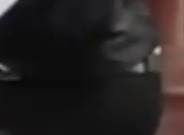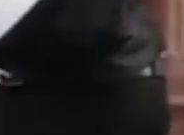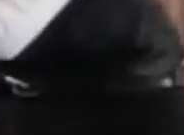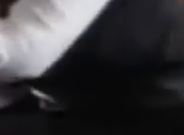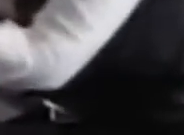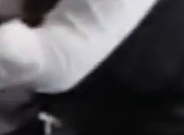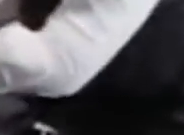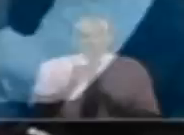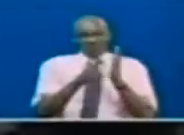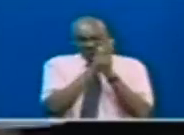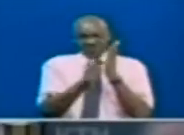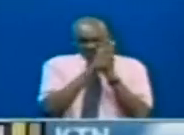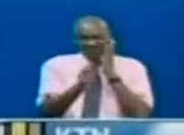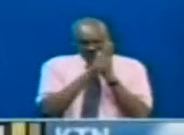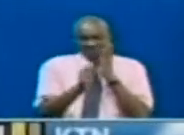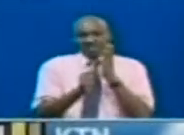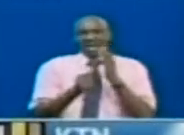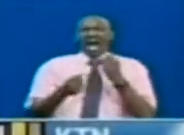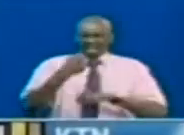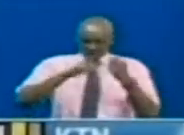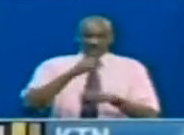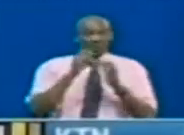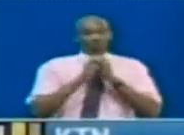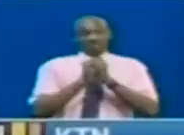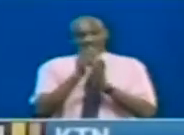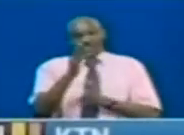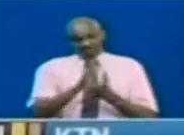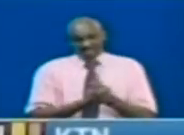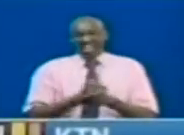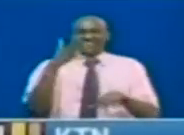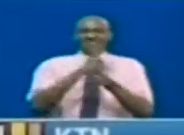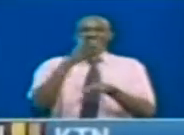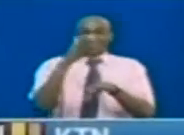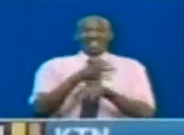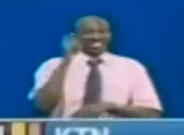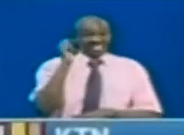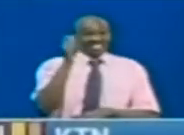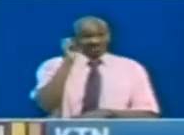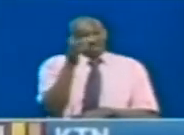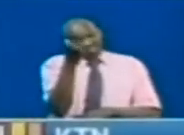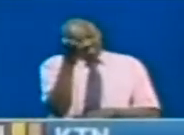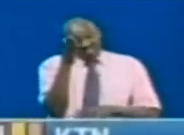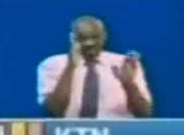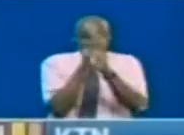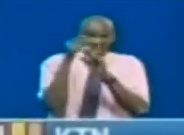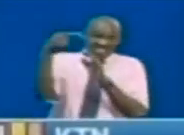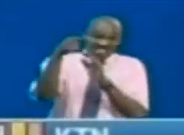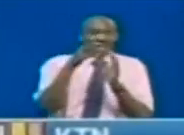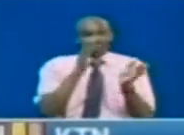From the skillful enactment of fake worship, fake testimonies cooked behind the pulpit,